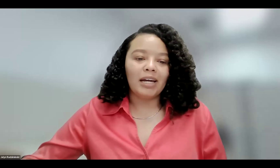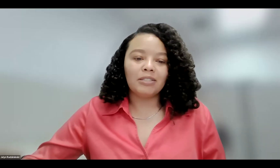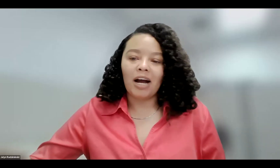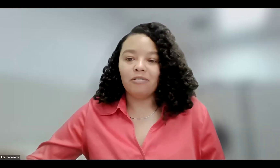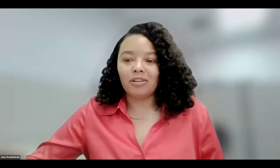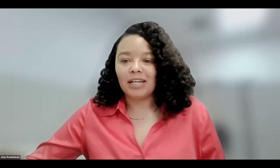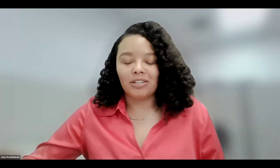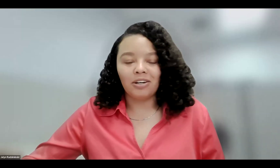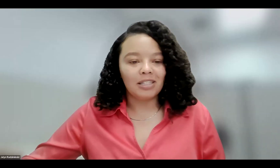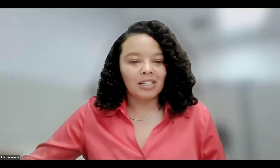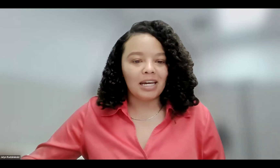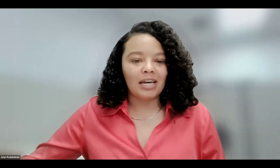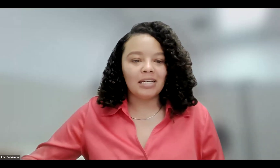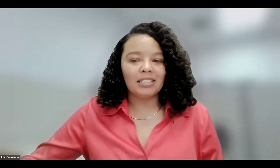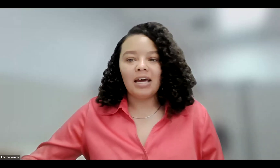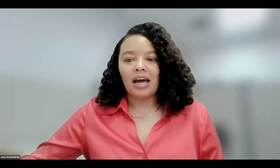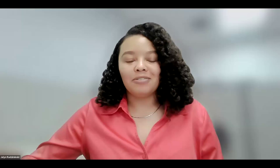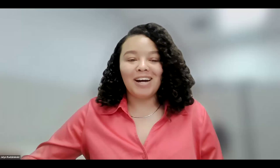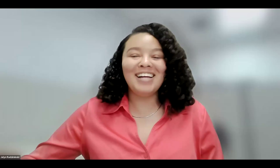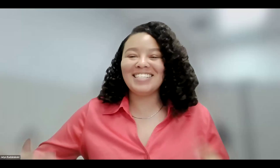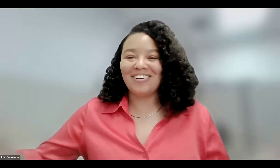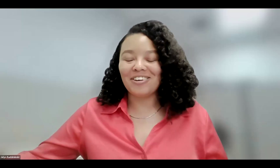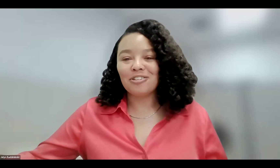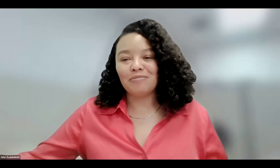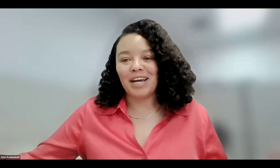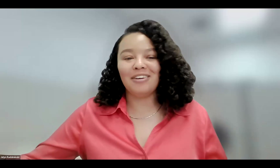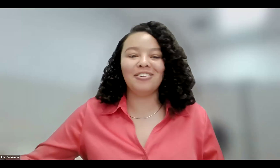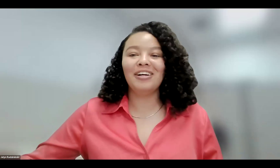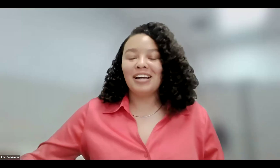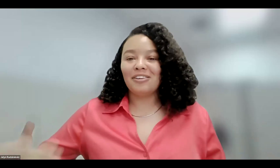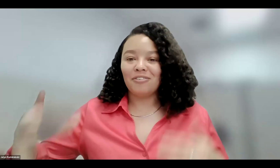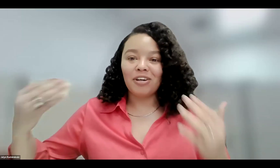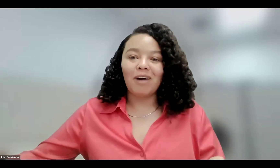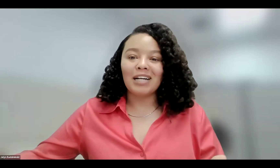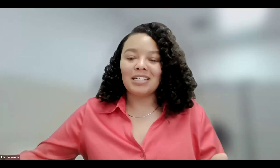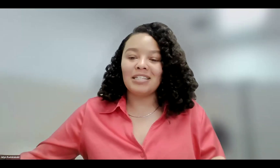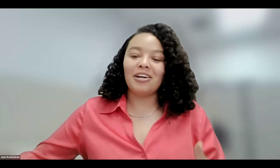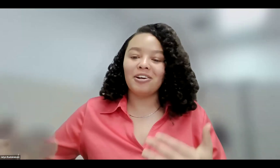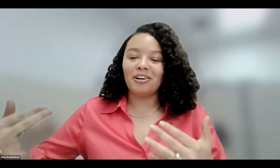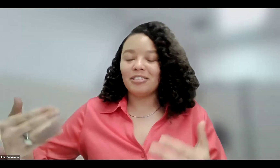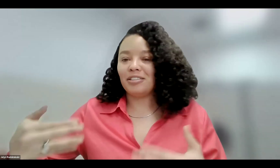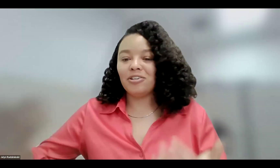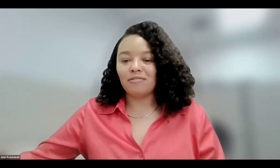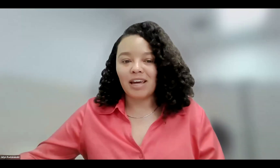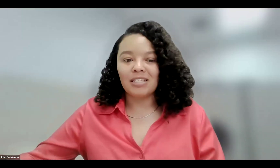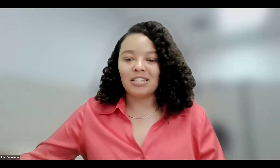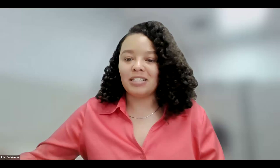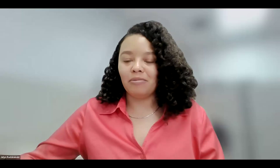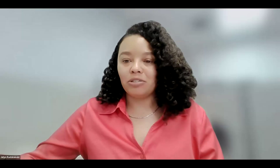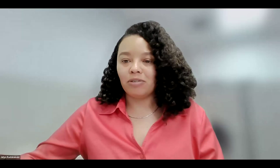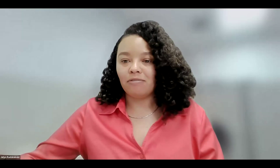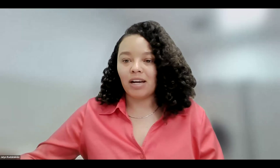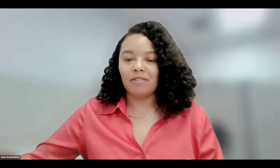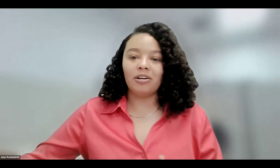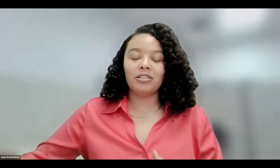or X, however you like to call it these days, as well as their YouTube channel. You can watch this year's event to